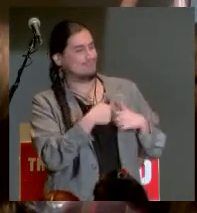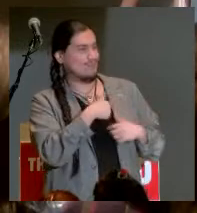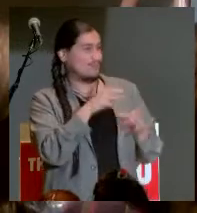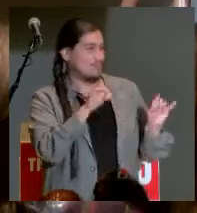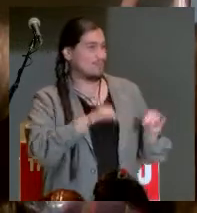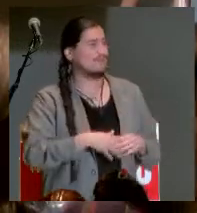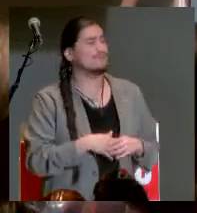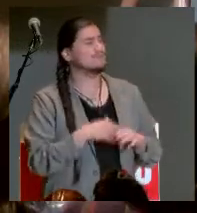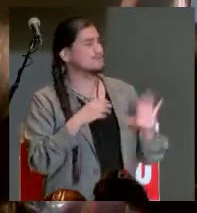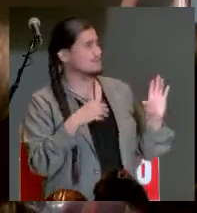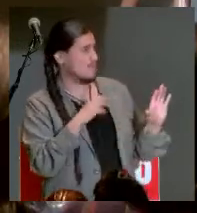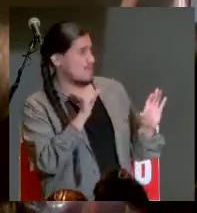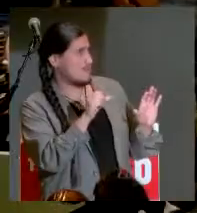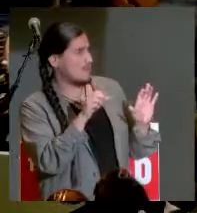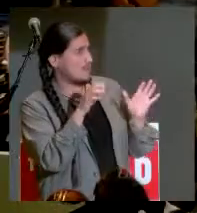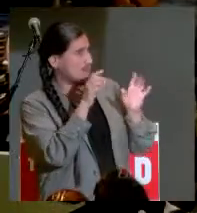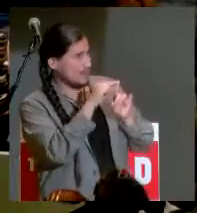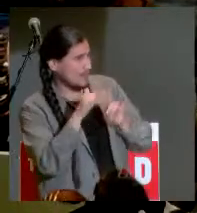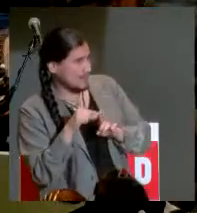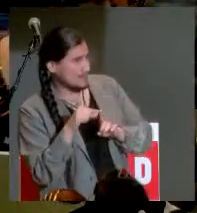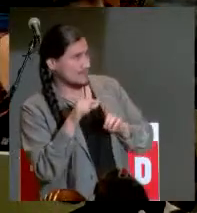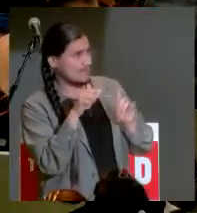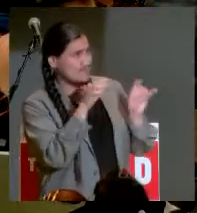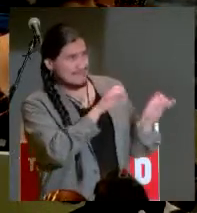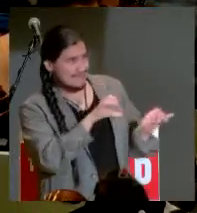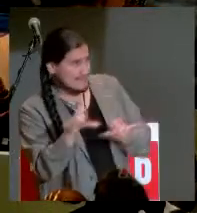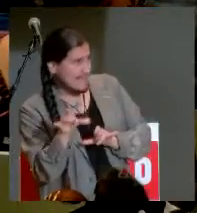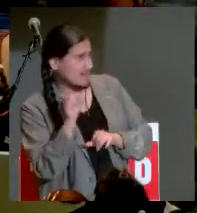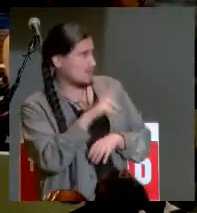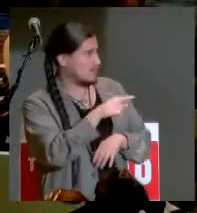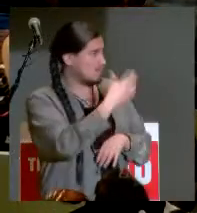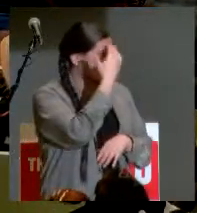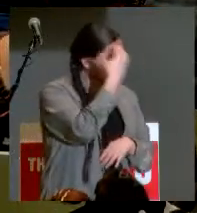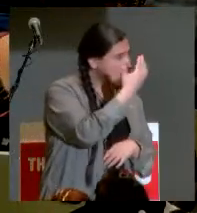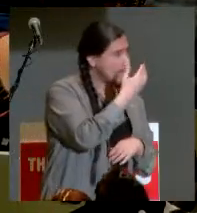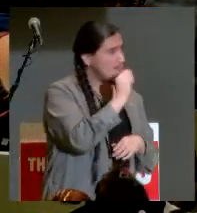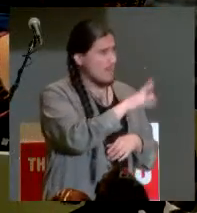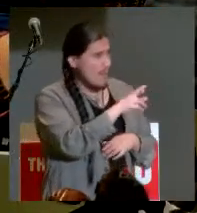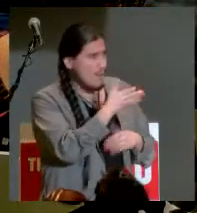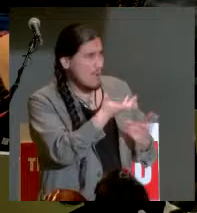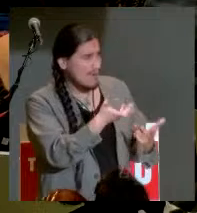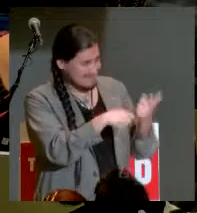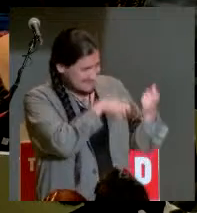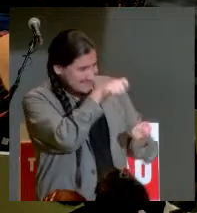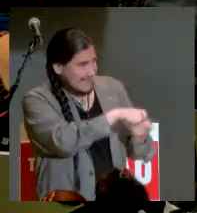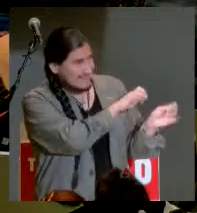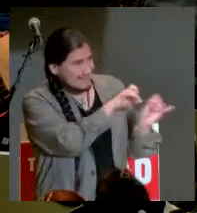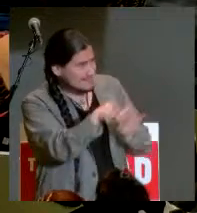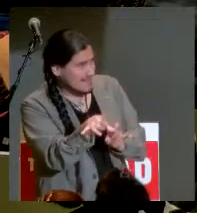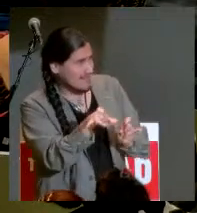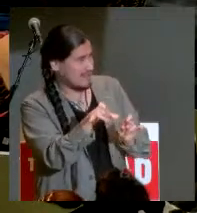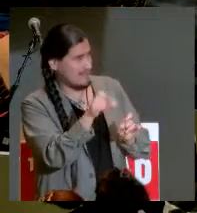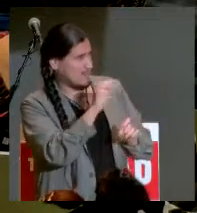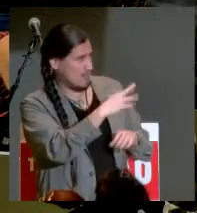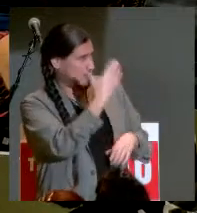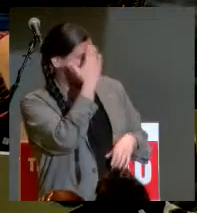did the words, are they the same ever, or do you know? Are they exactly